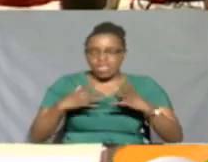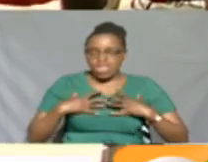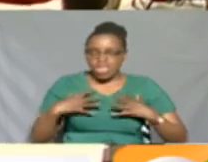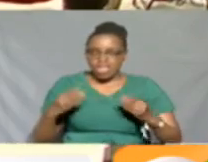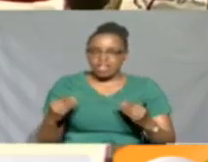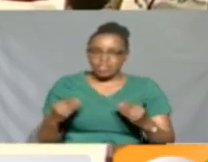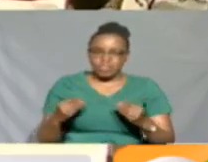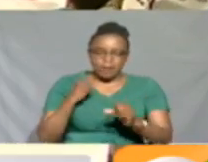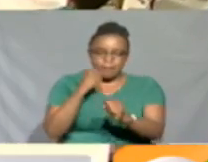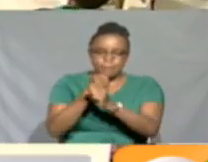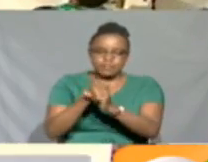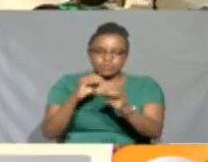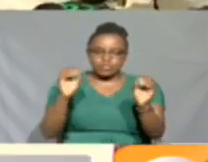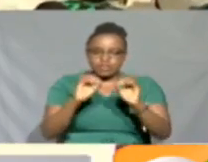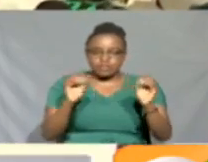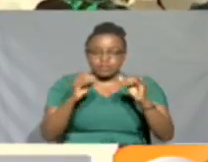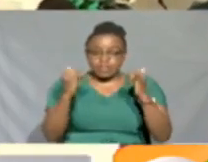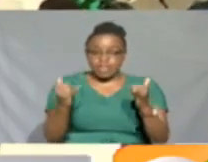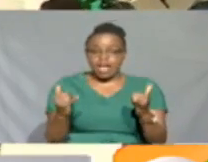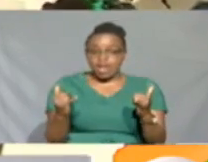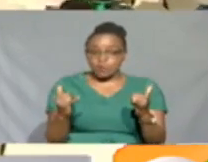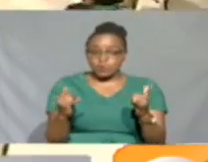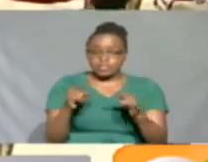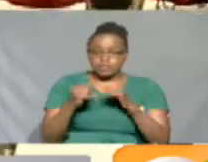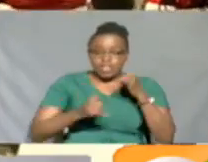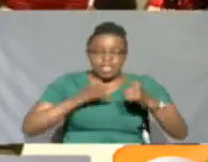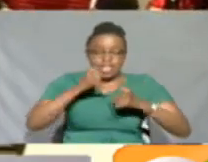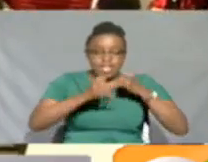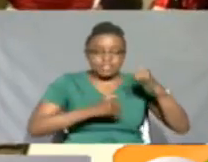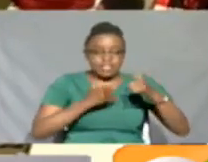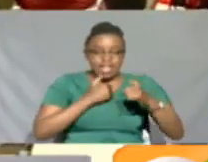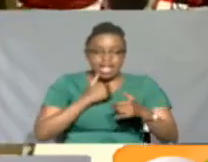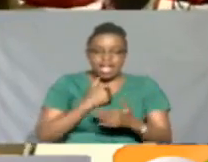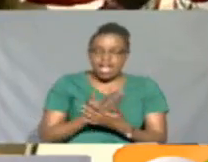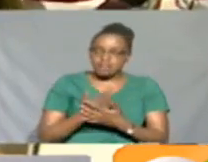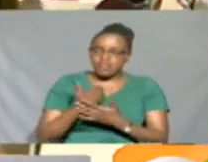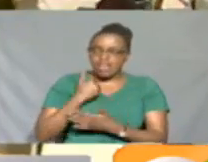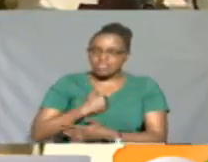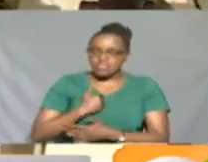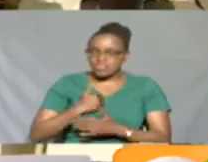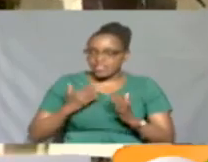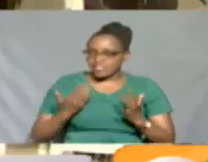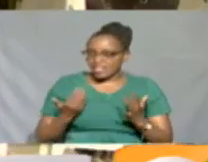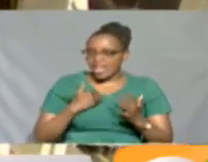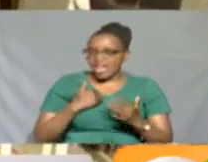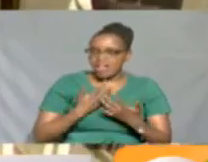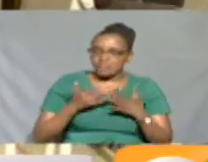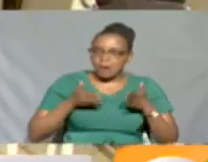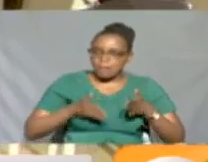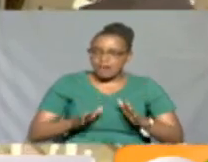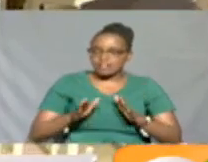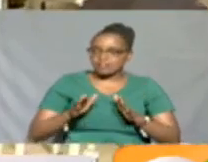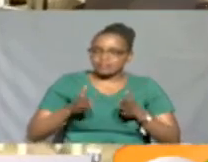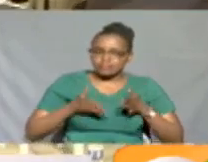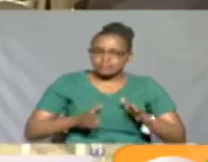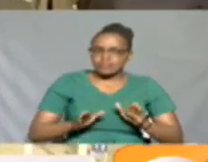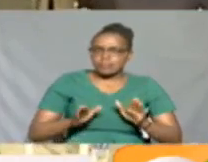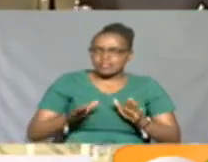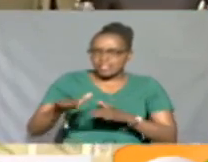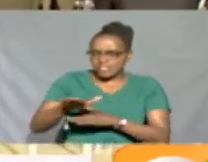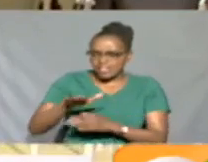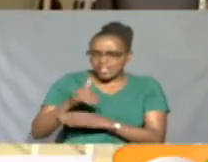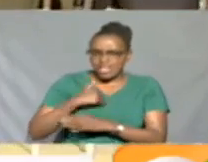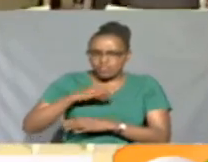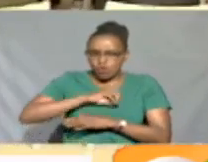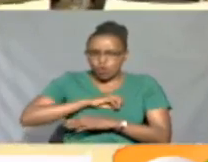or personnel, right now, they are enjoying. They have at least theaters. They're able to have maternities. They are able to have their own